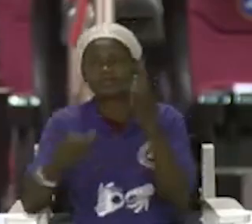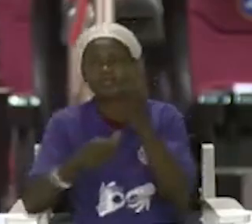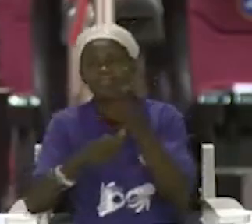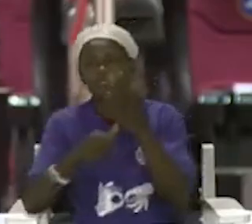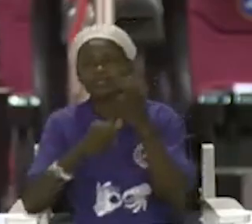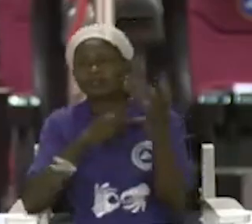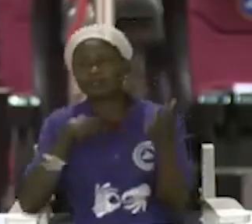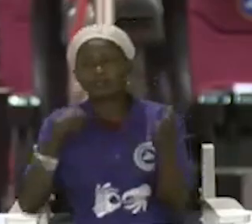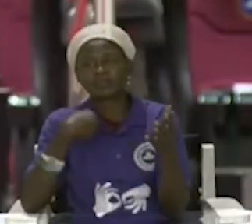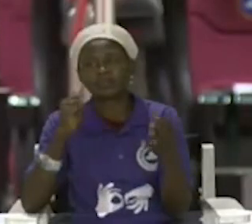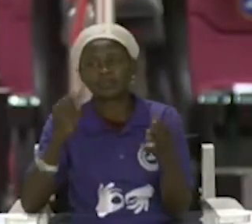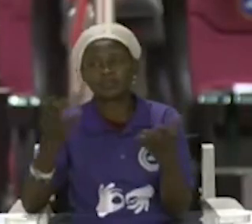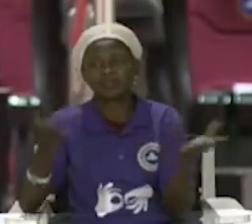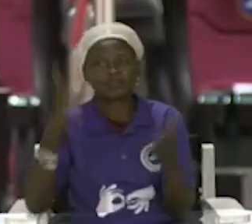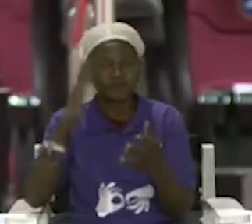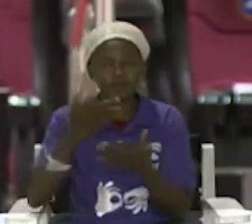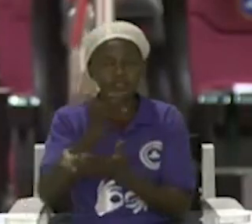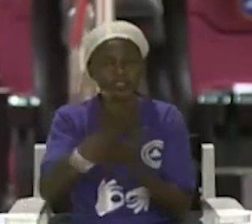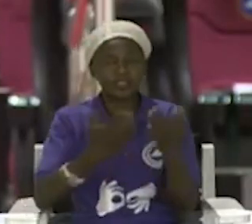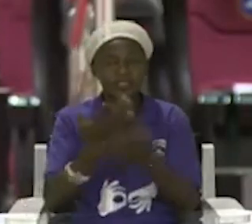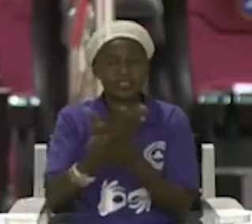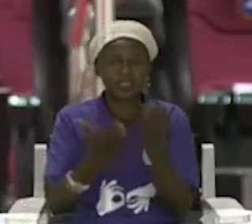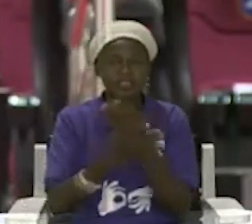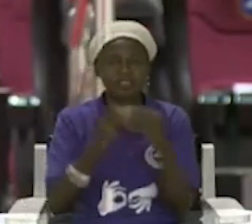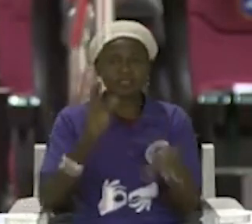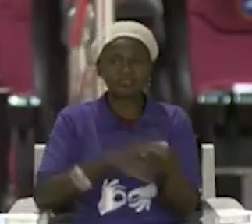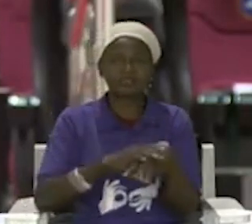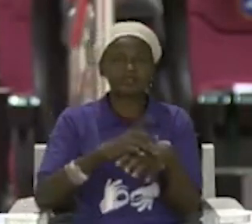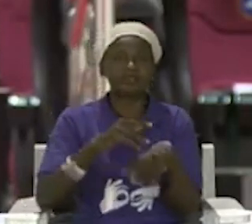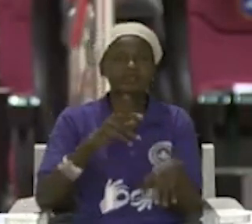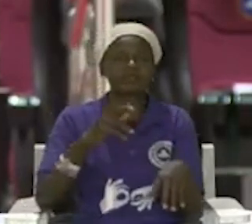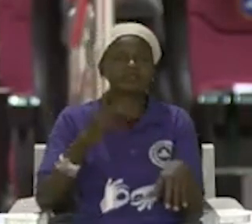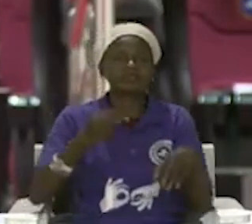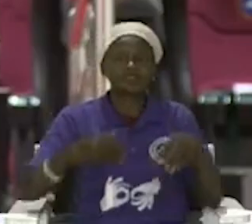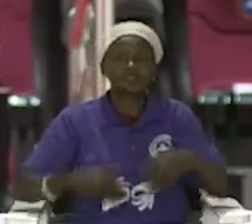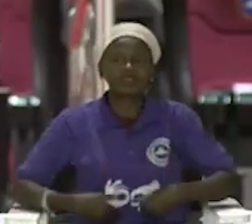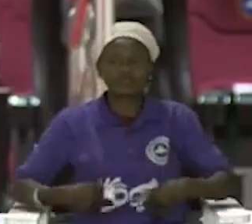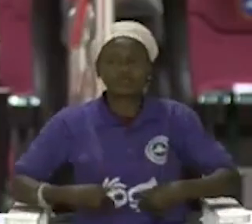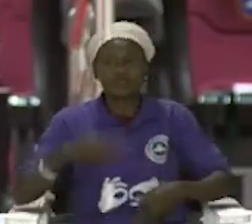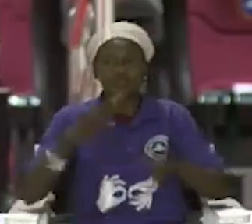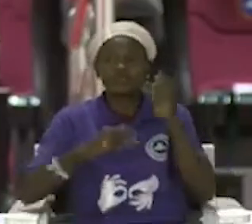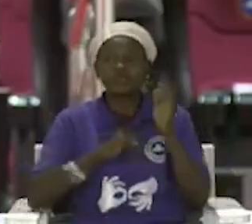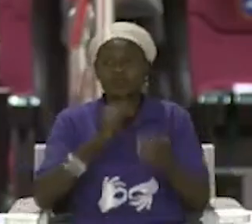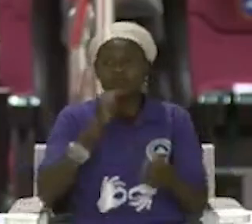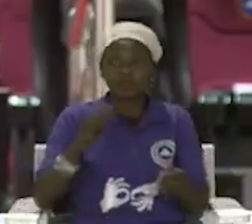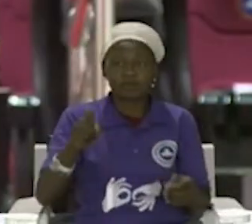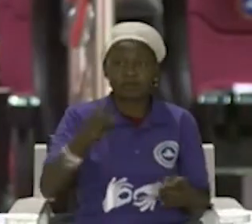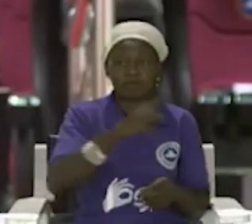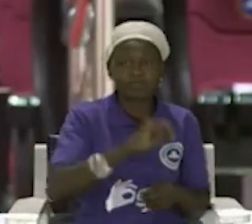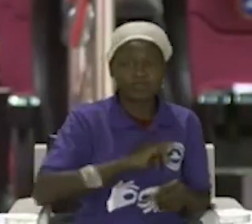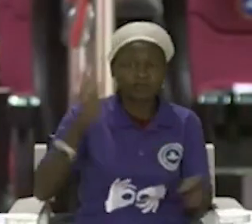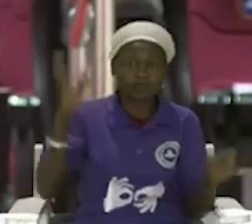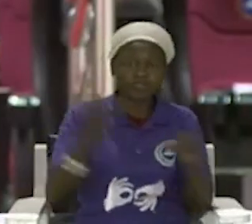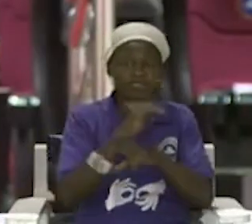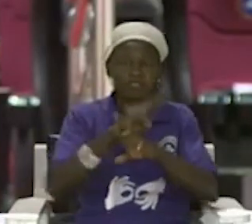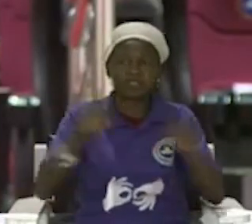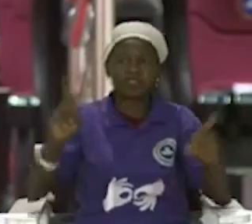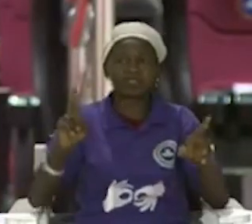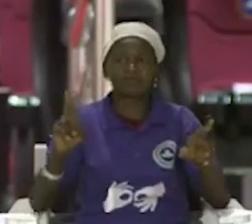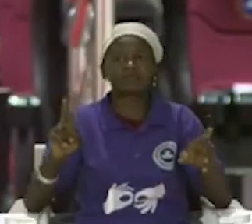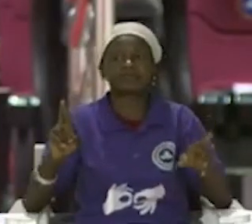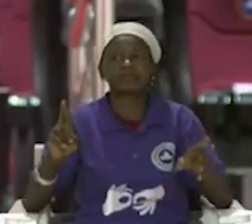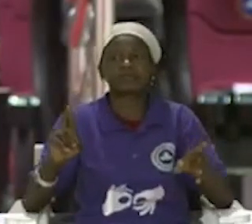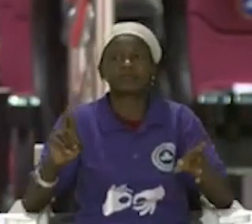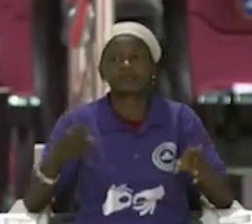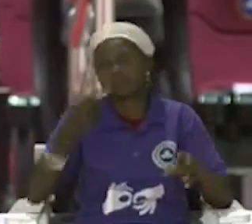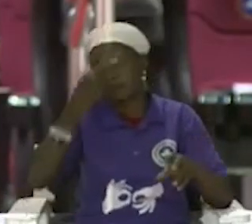here will be laying hands on you, and if I were you, I would get ready.